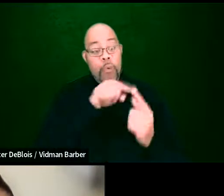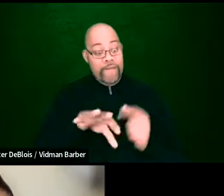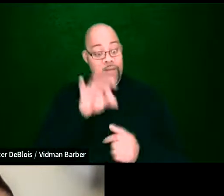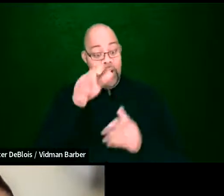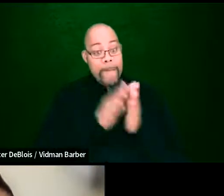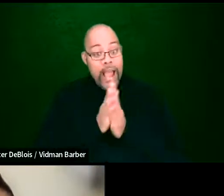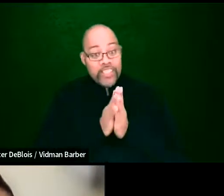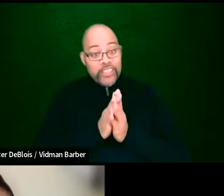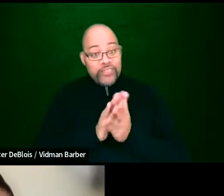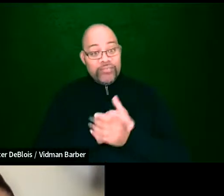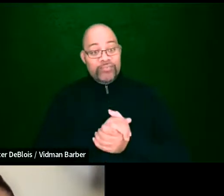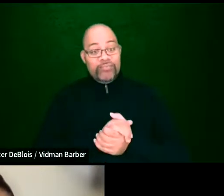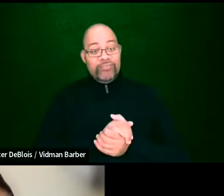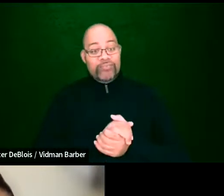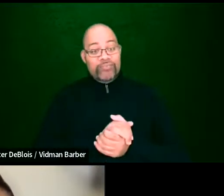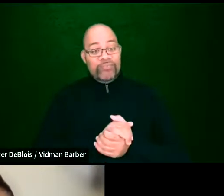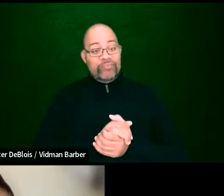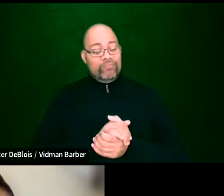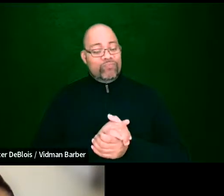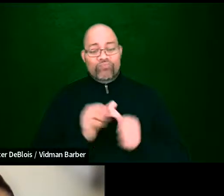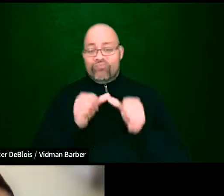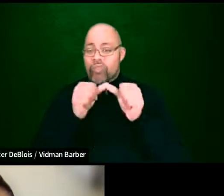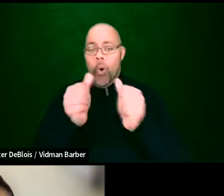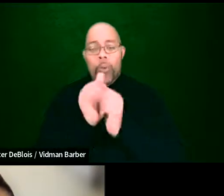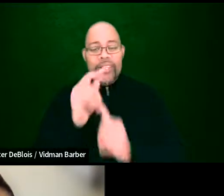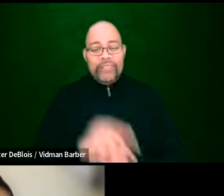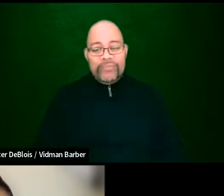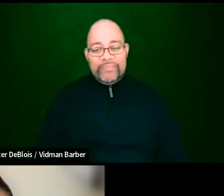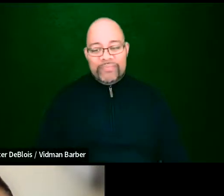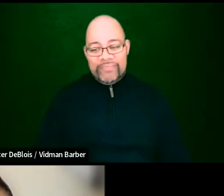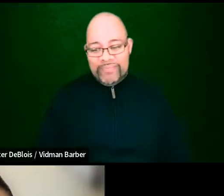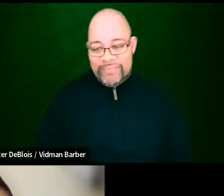your passion, just run with it.